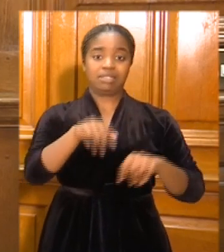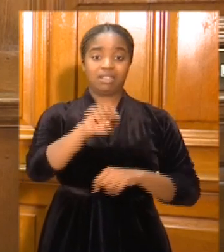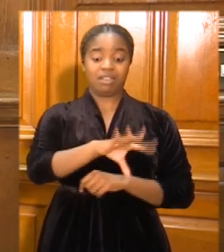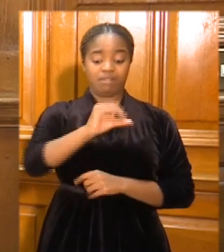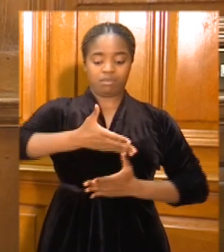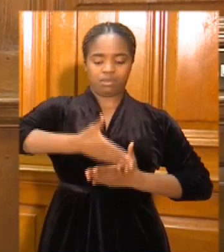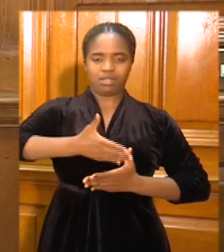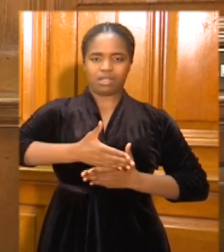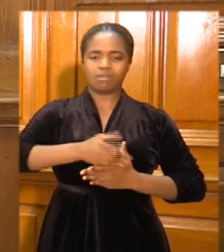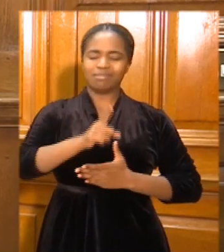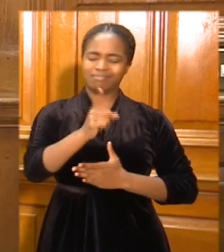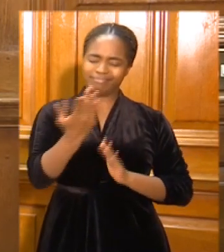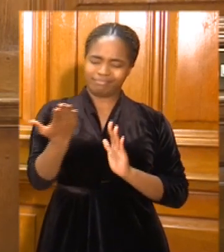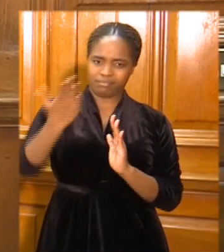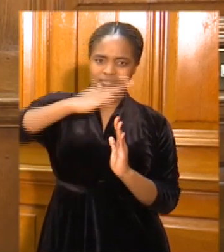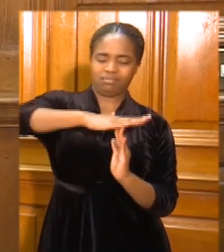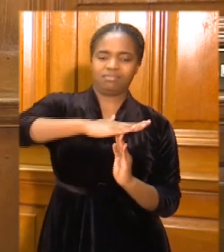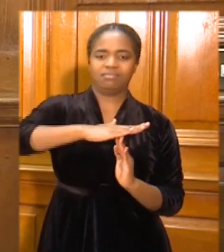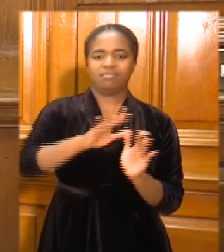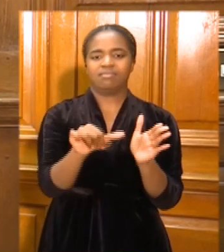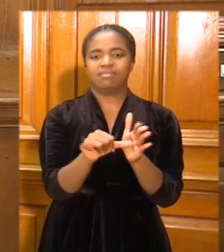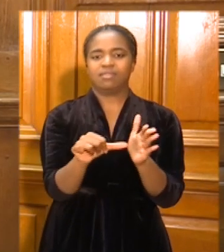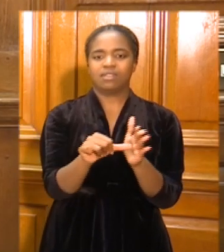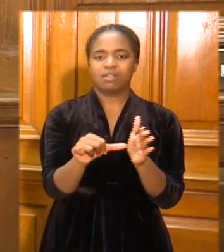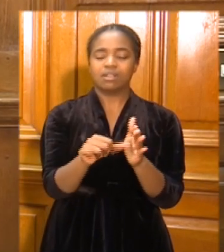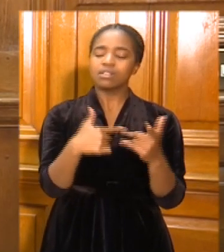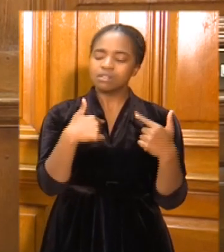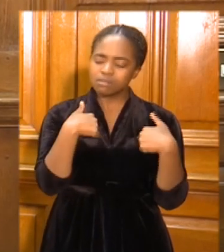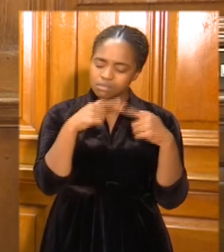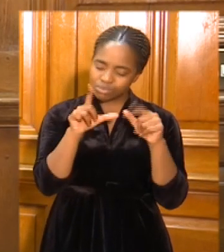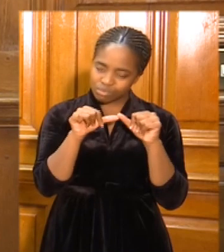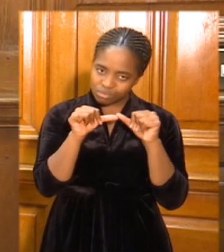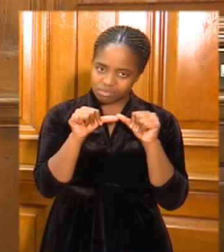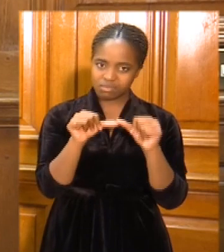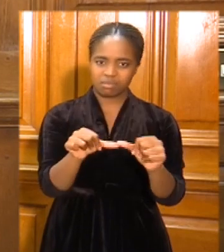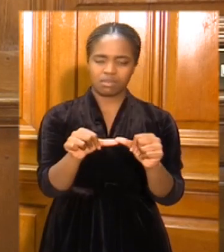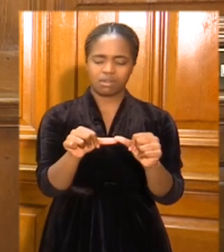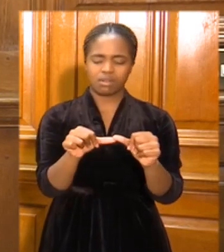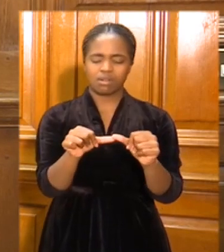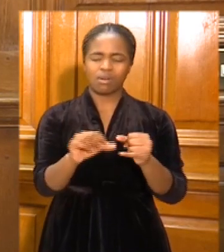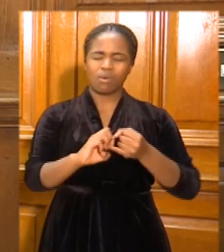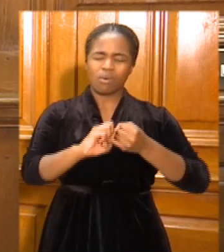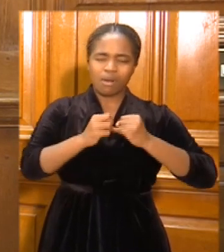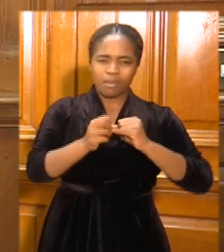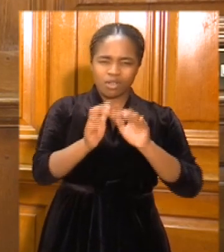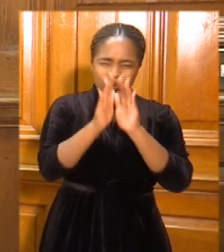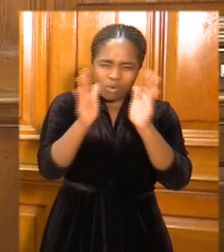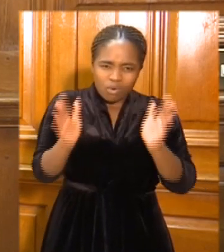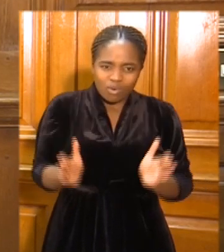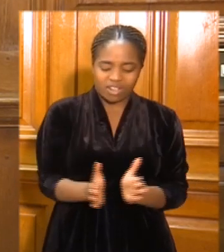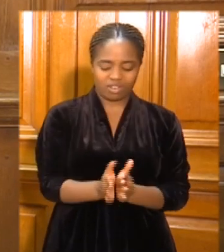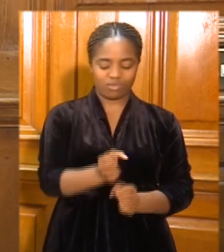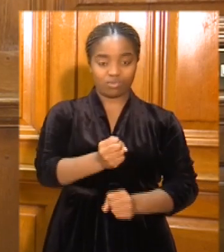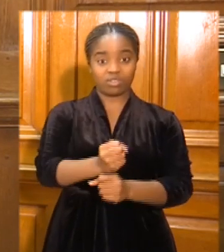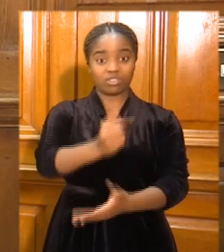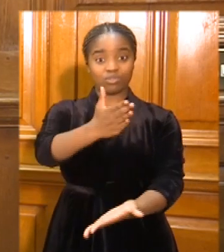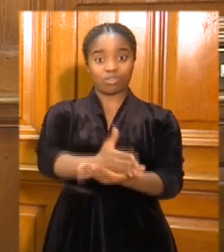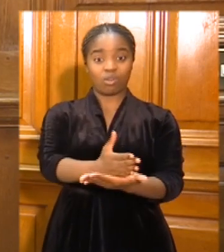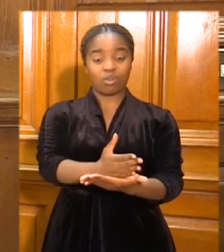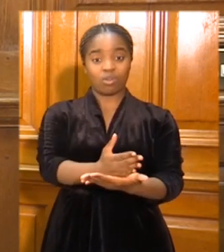of concern to us. We will continue to make all efforts for the adequate provision